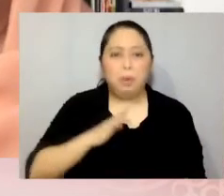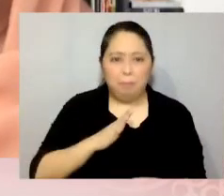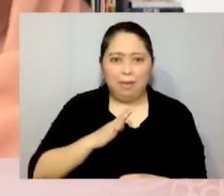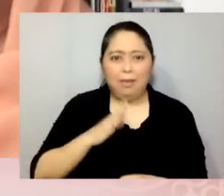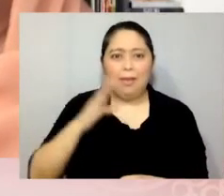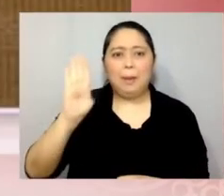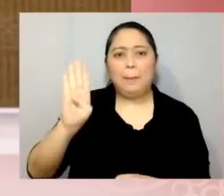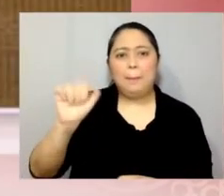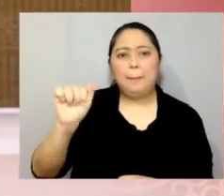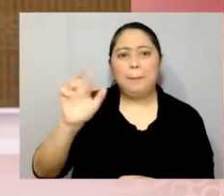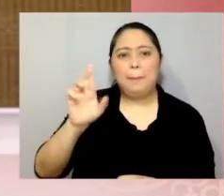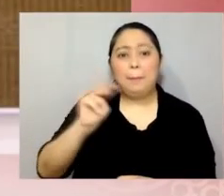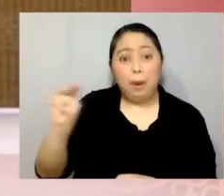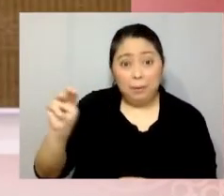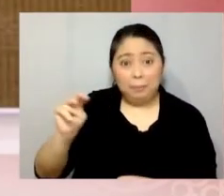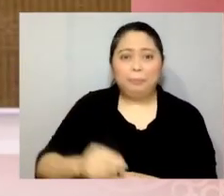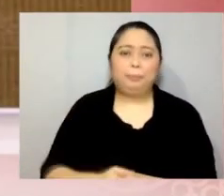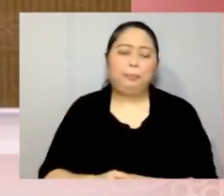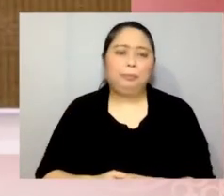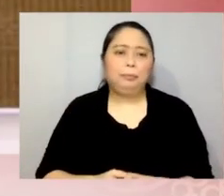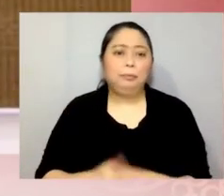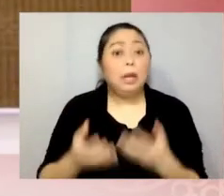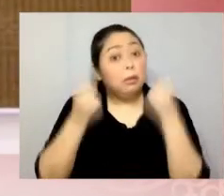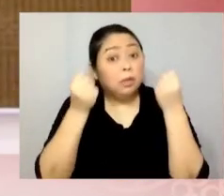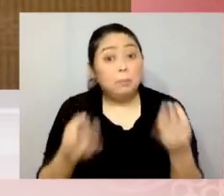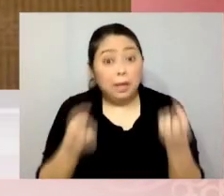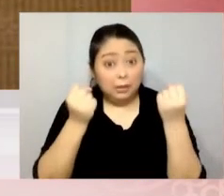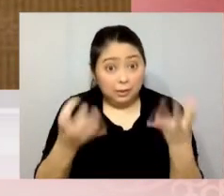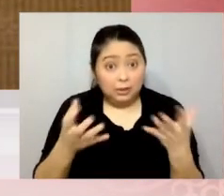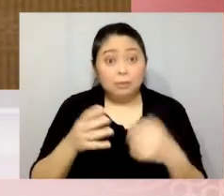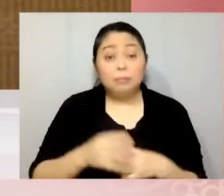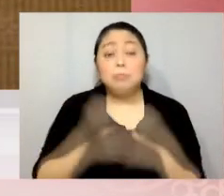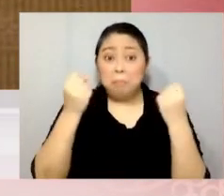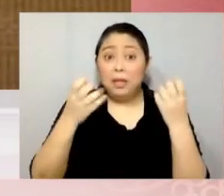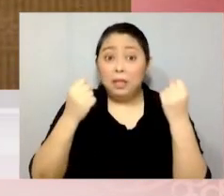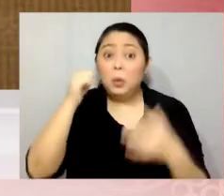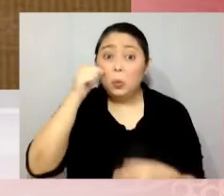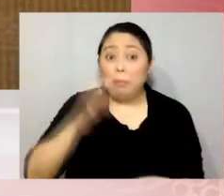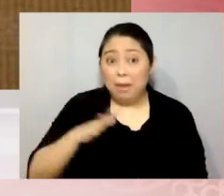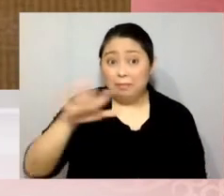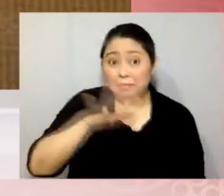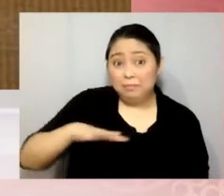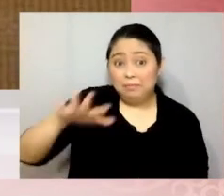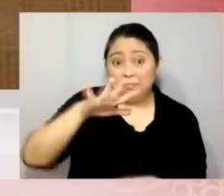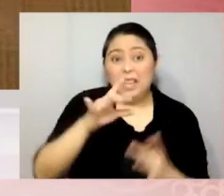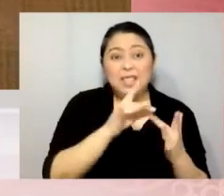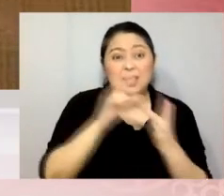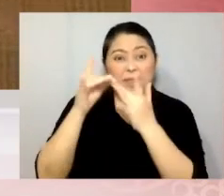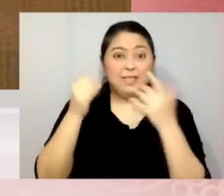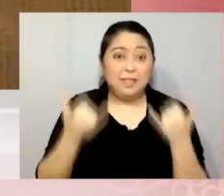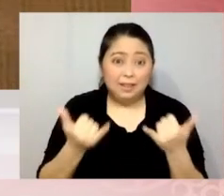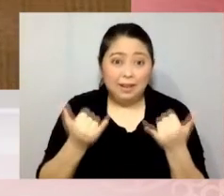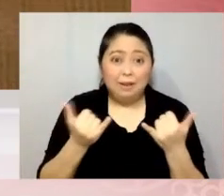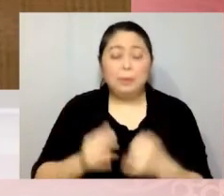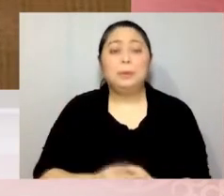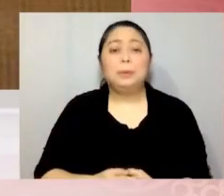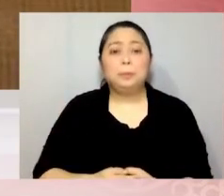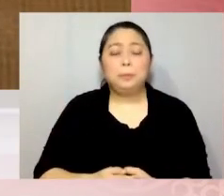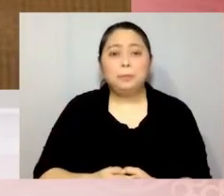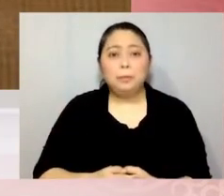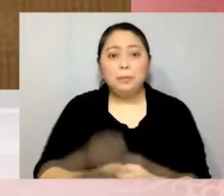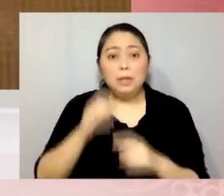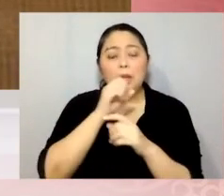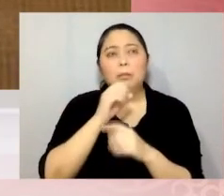in BARM? For many of us, at least particularly in these times, no?